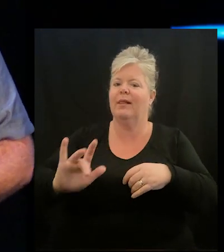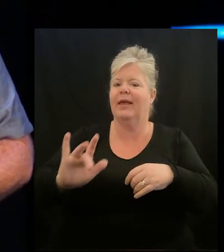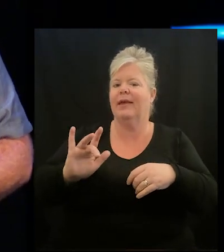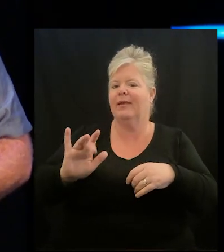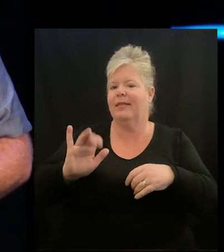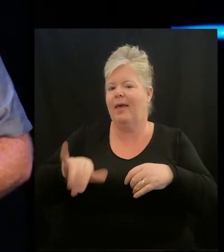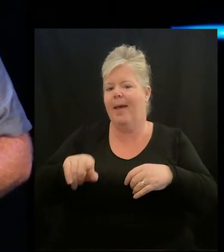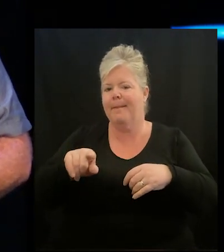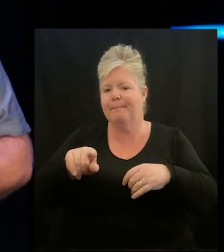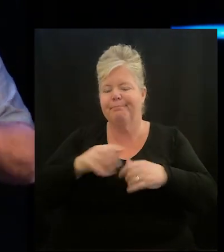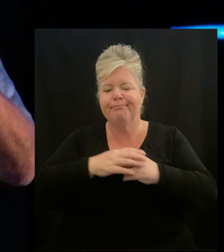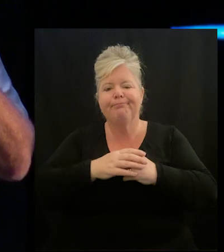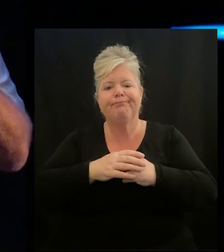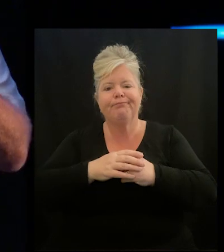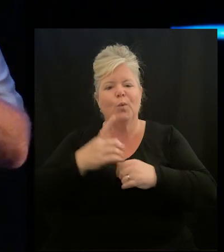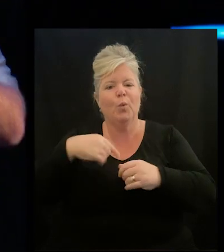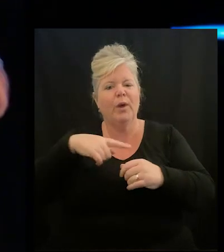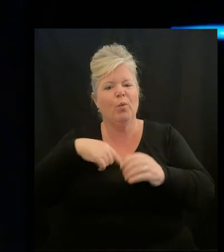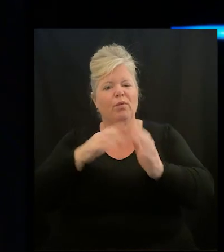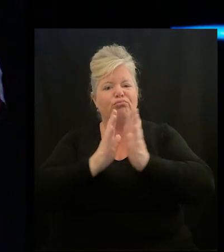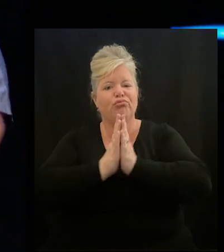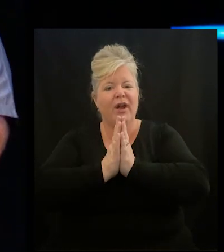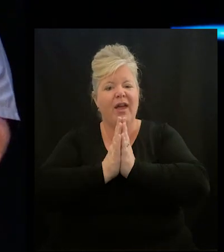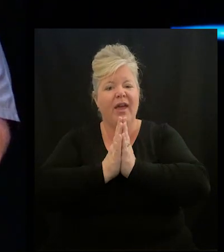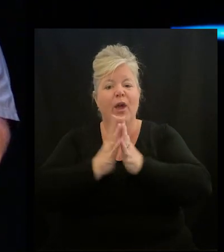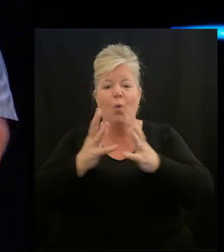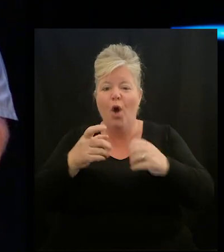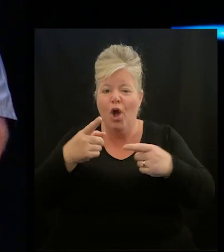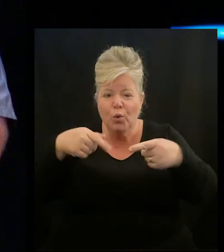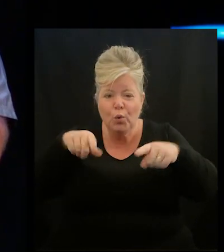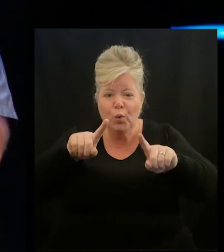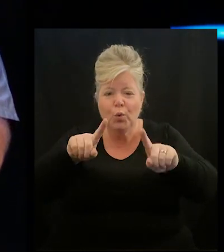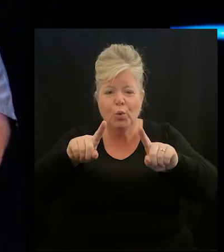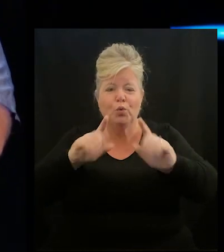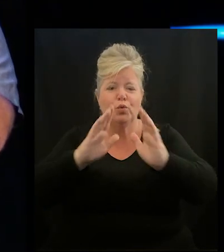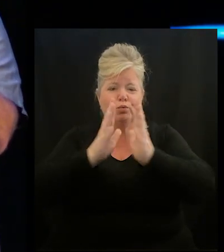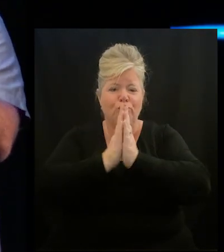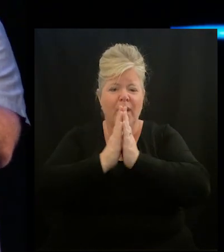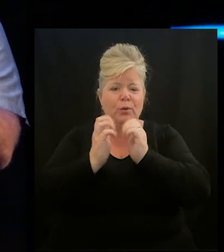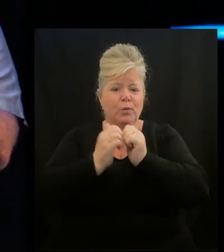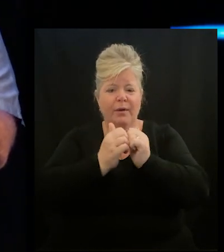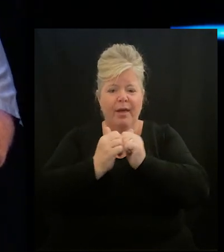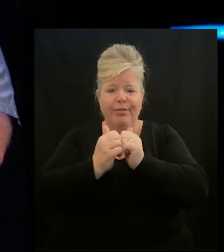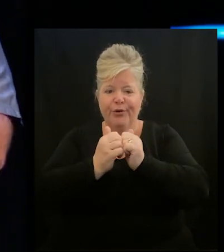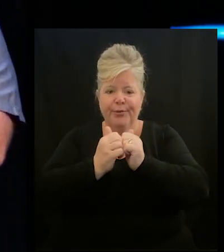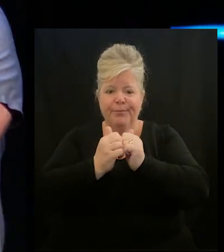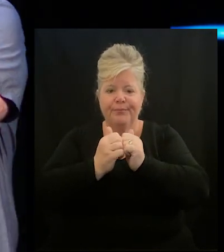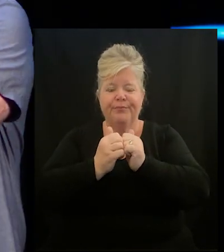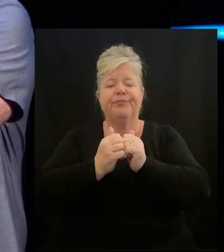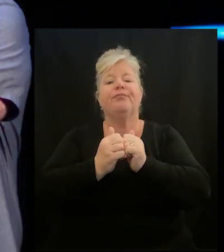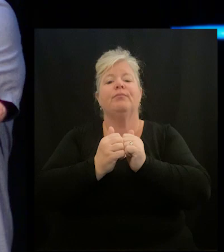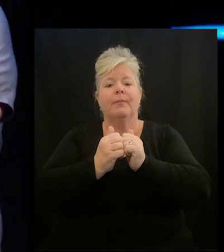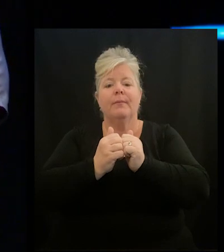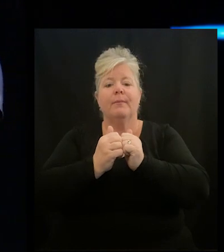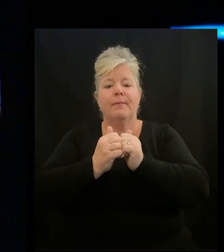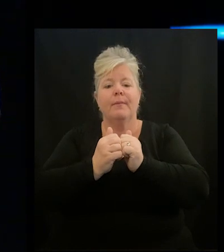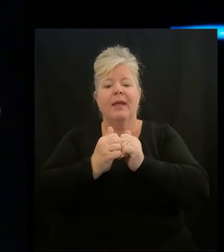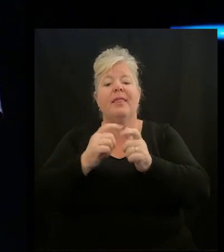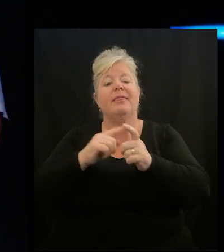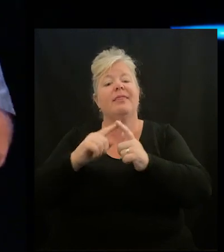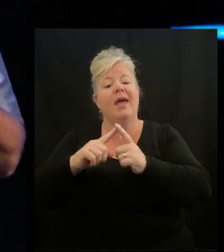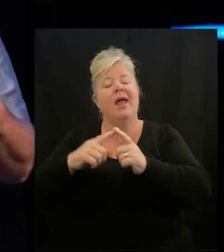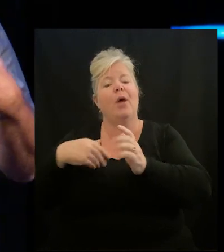button, because we're going to pray, and we want you to pray this in your heart. So I'm going to start there, and then I'm going to pray for those of